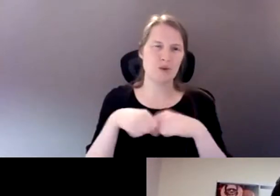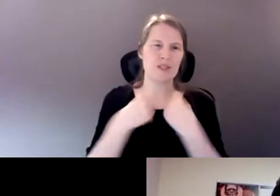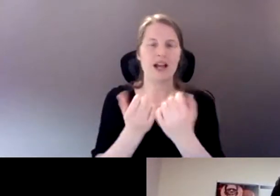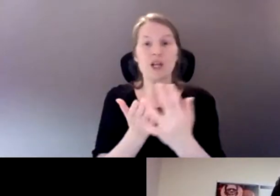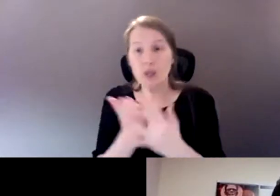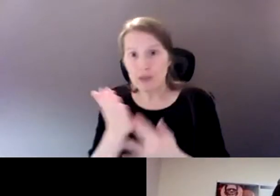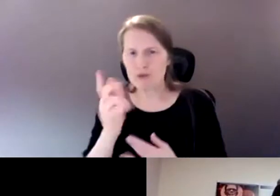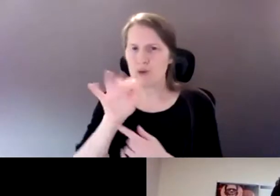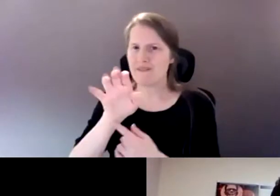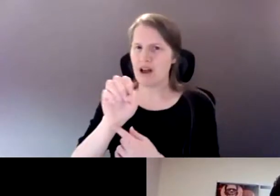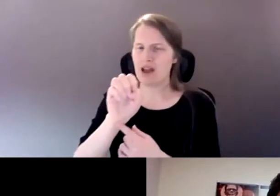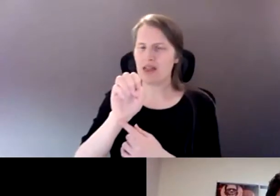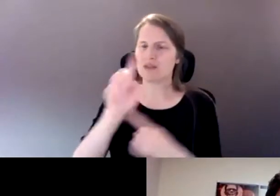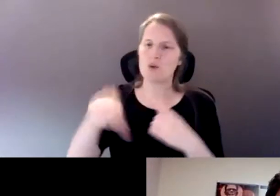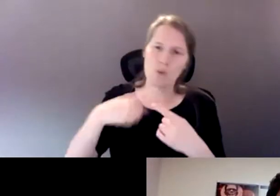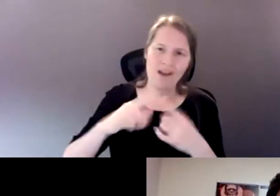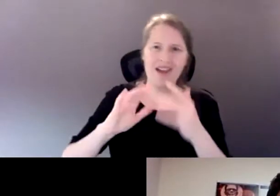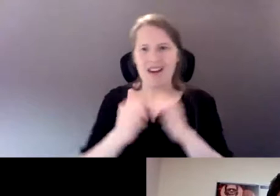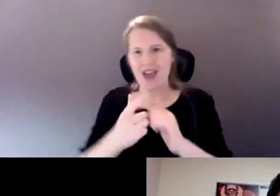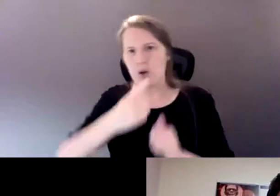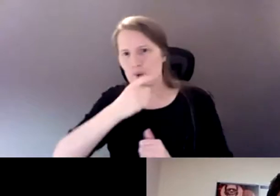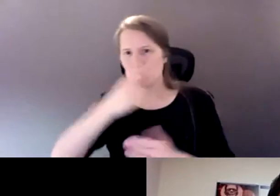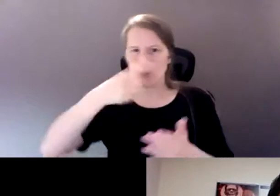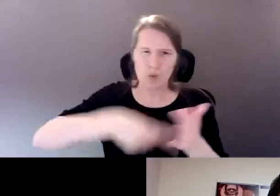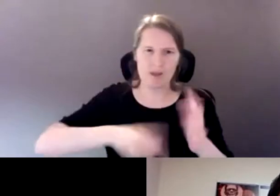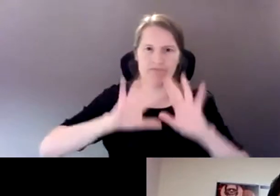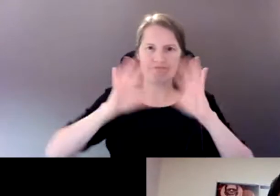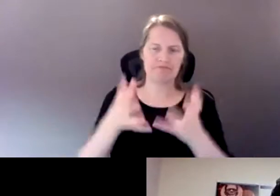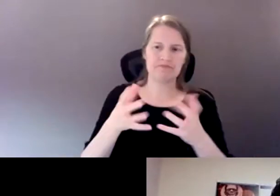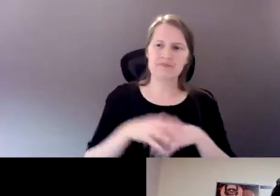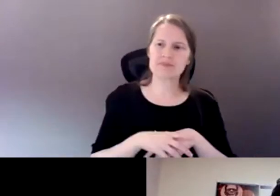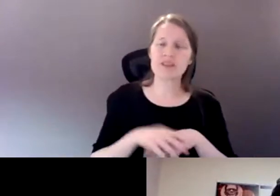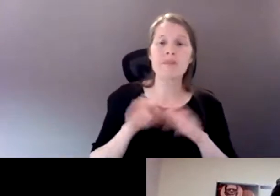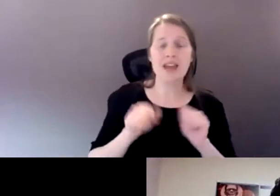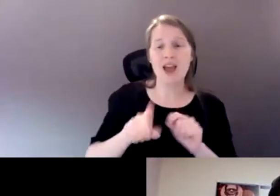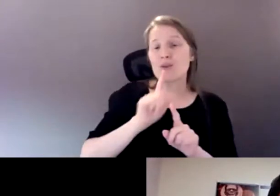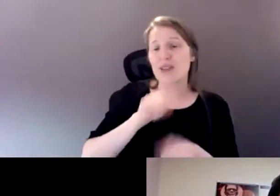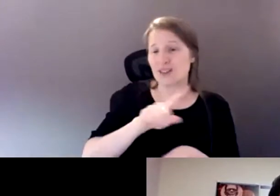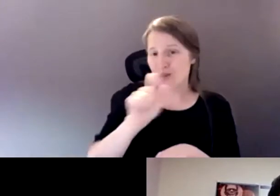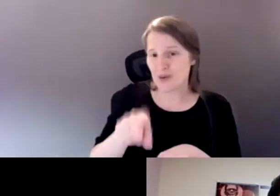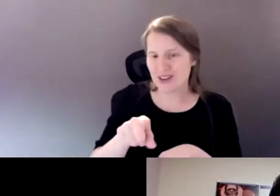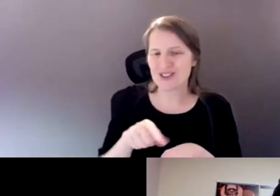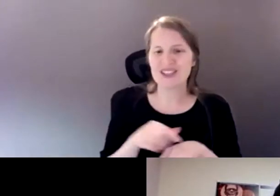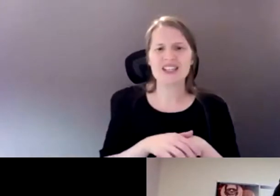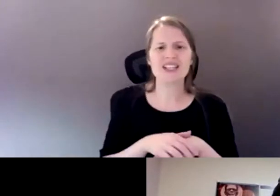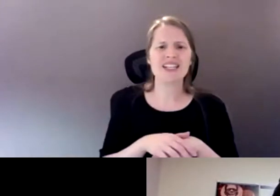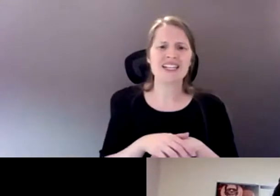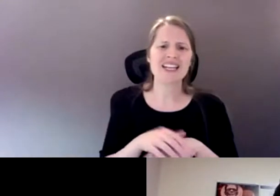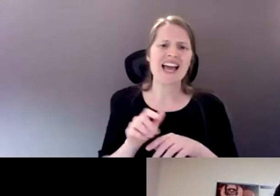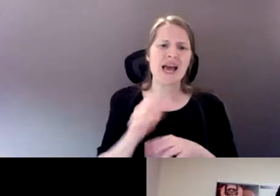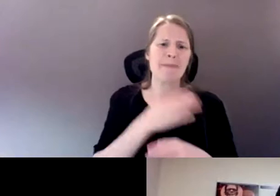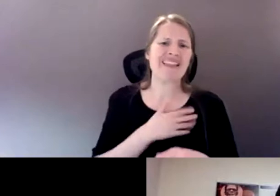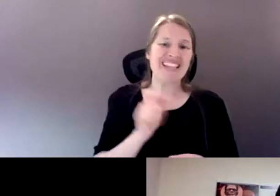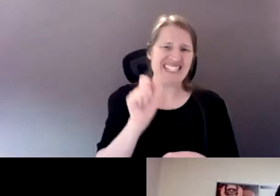violence. But I was wondering if you could maybe address this student's question who asked me, could you please ask